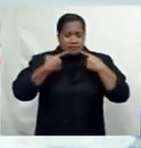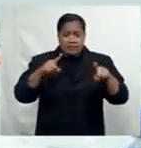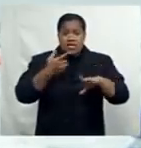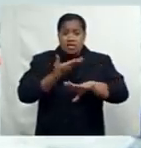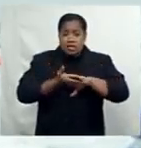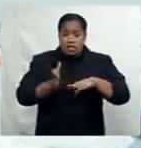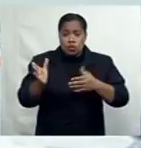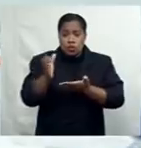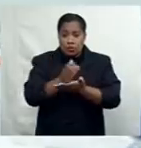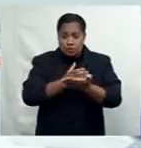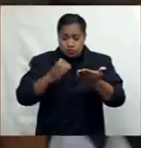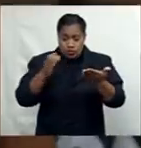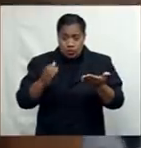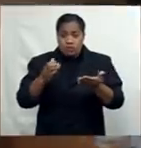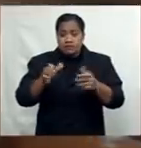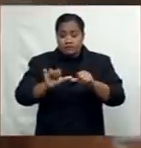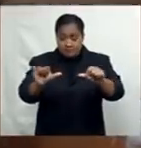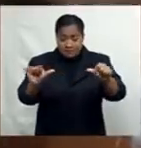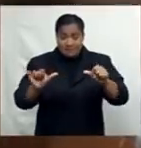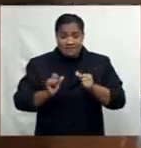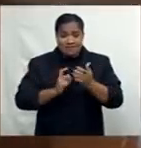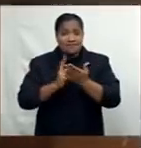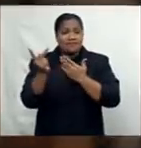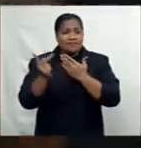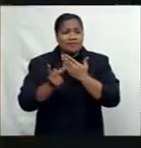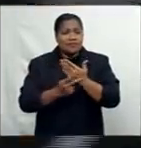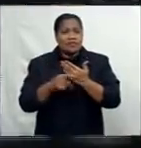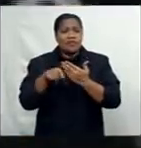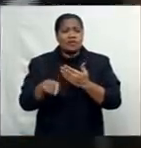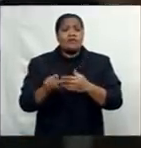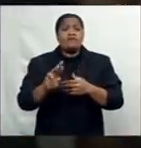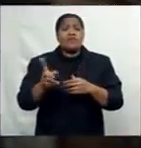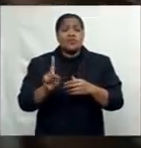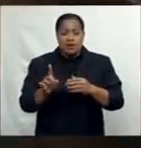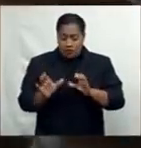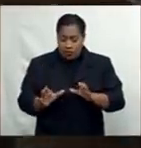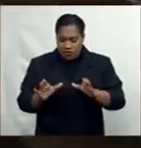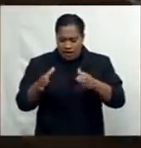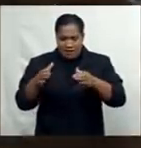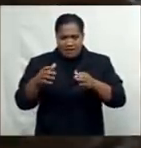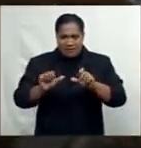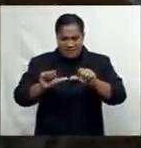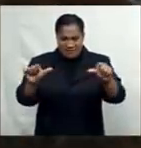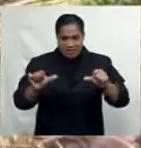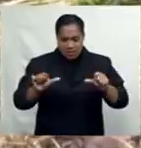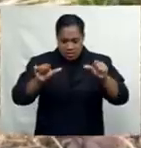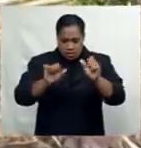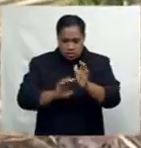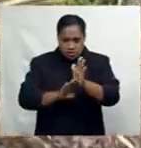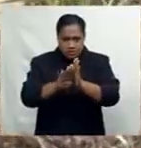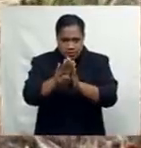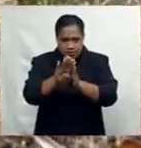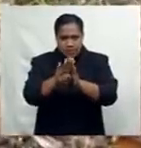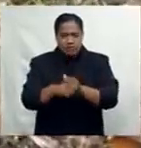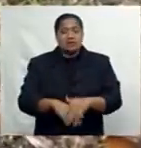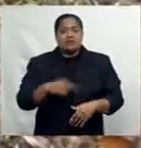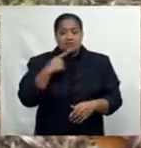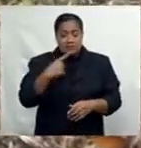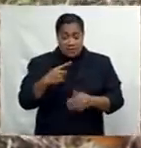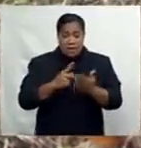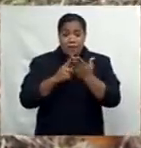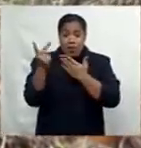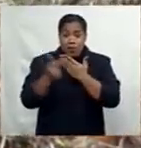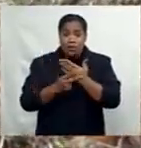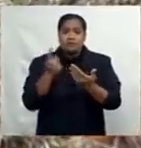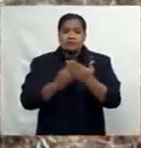agriculture programs, which were earmarked to drive the sector forward, stating that the programs were intrinsically